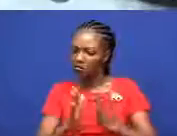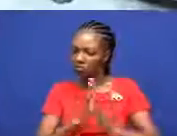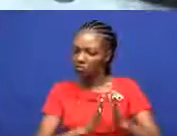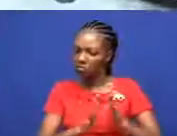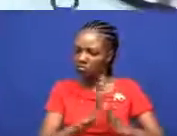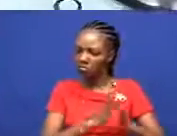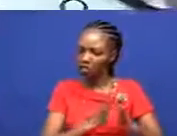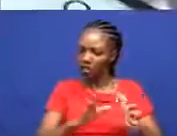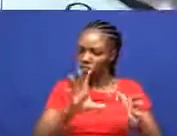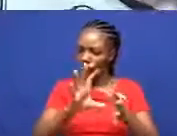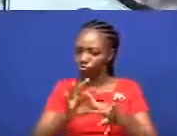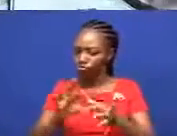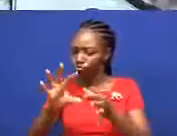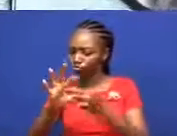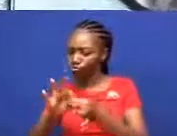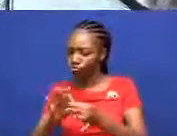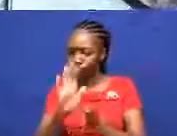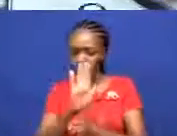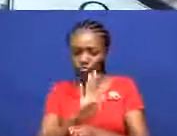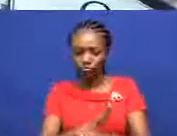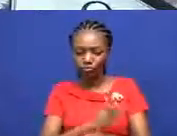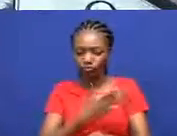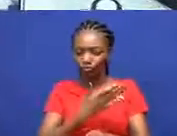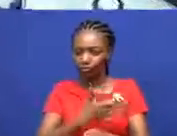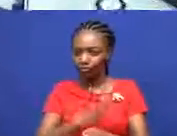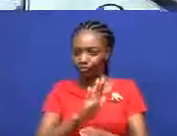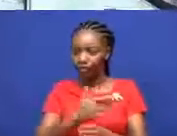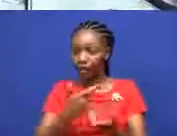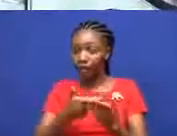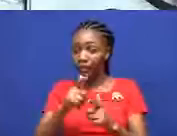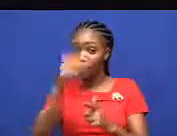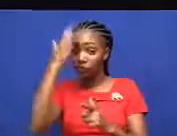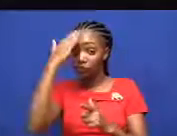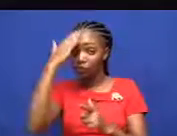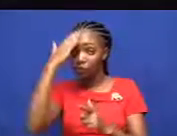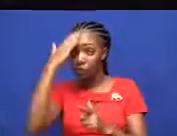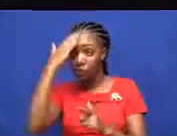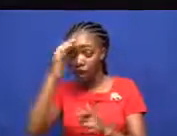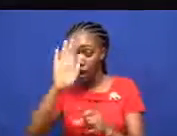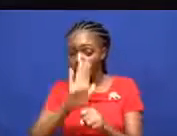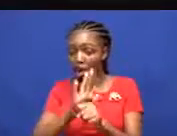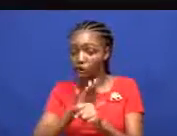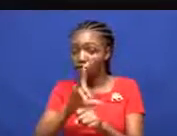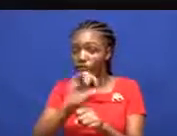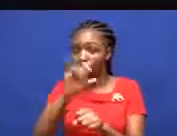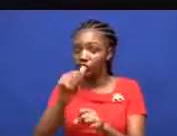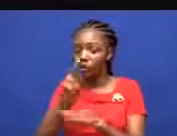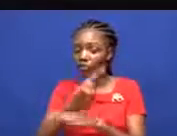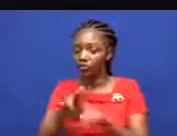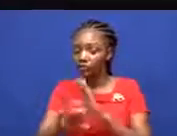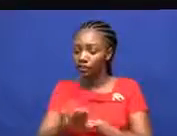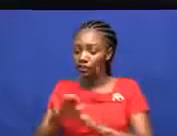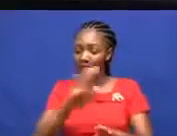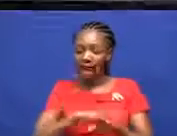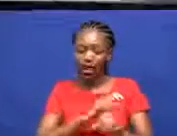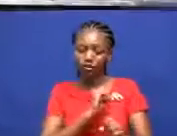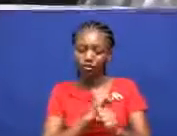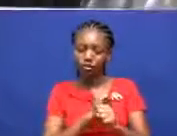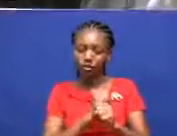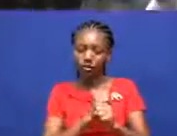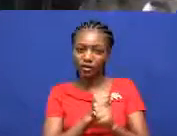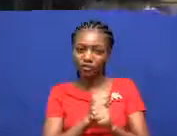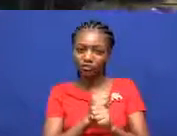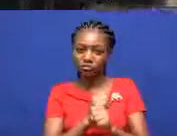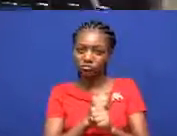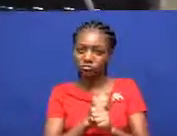mixtape. But you will notice that unlike most DJs who use their hands to operate this DJ